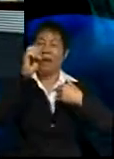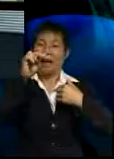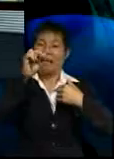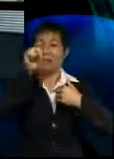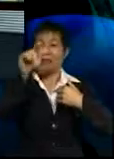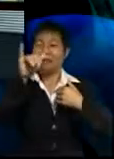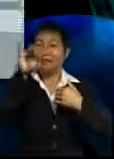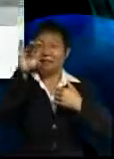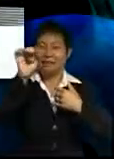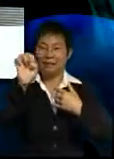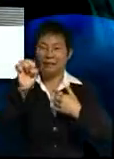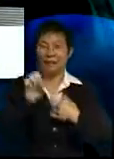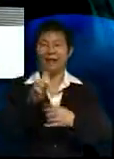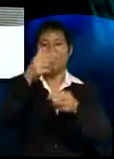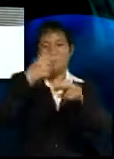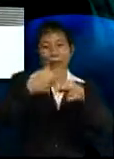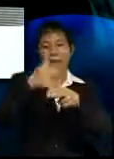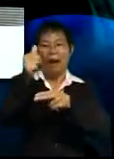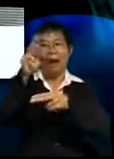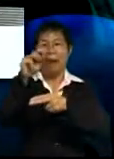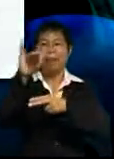called amylase.